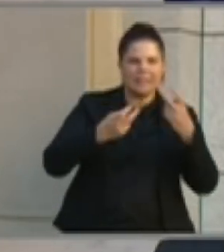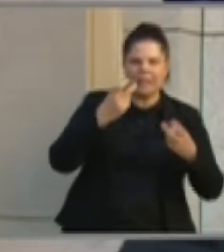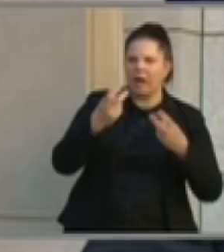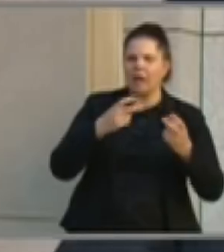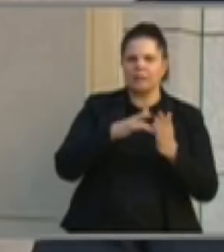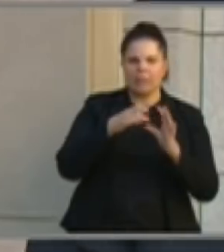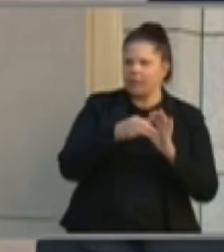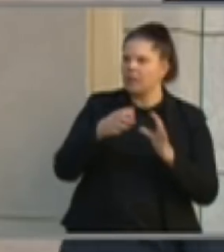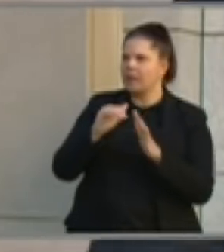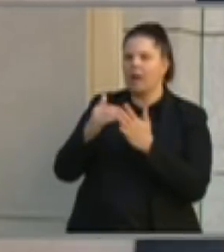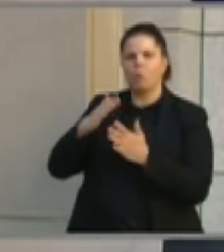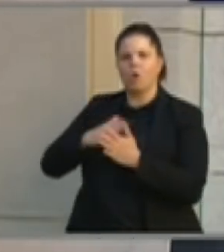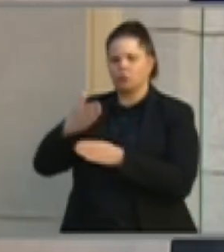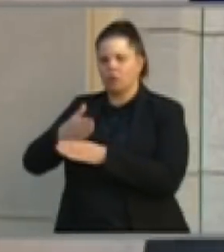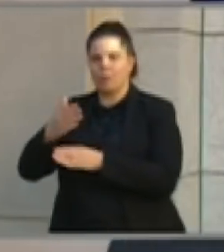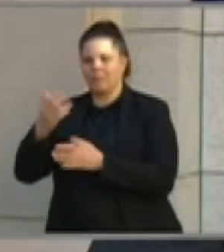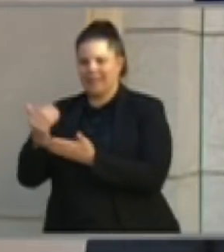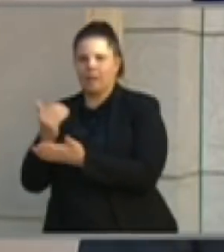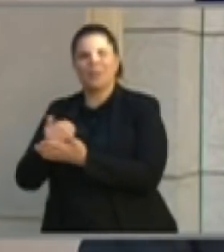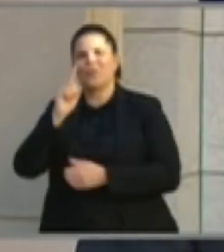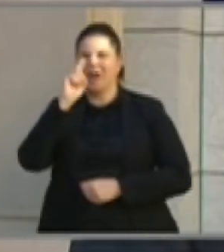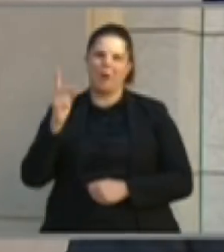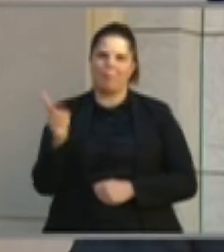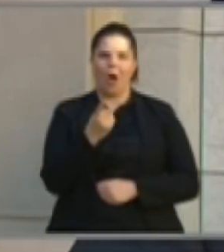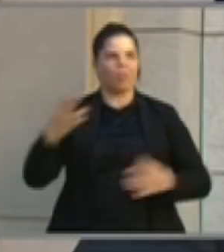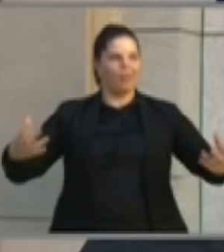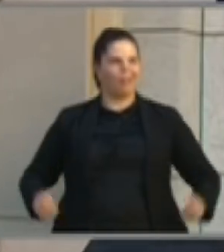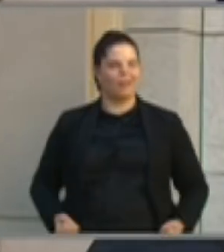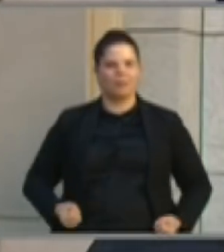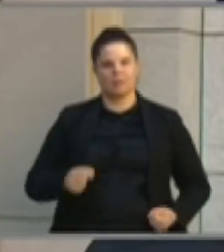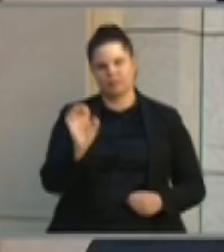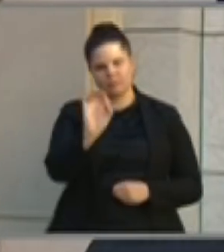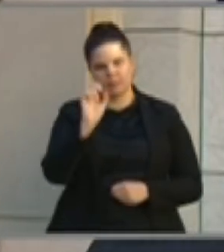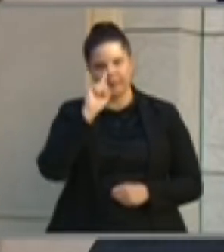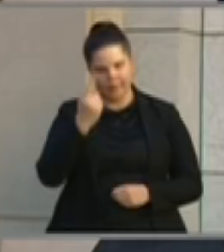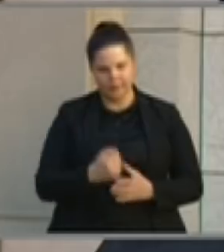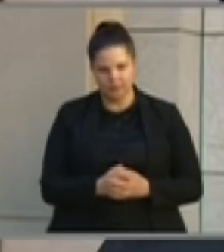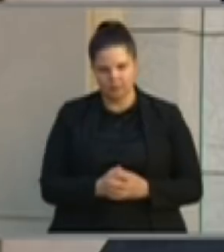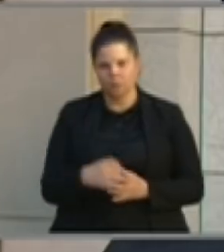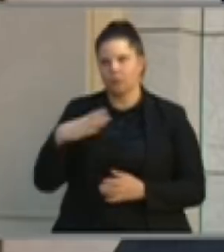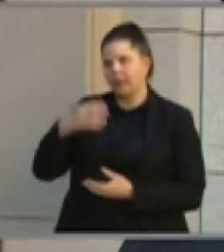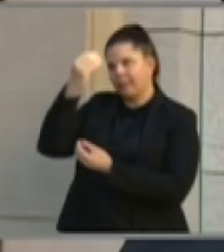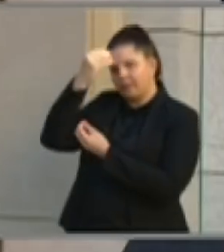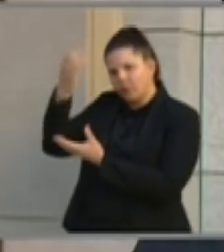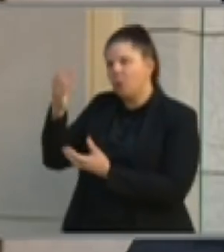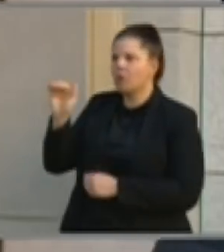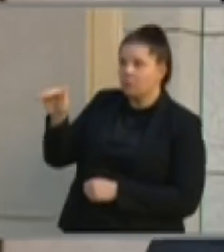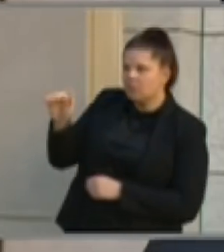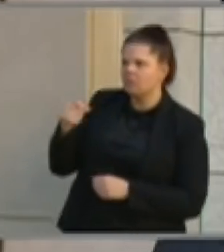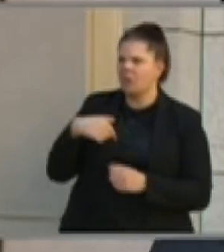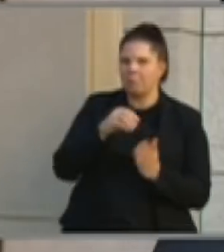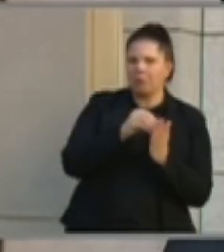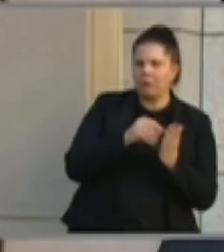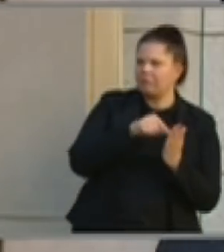You obviously can't get JobKeeper and JobSeeker, and that will be one of the conditions that the employers will be working through to ensure that they're